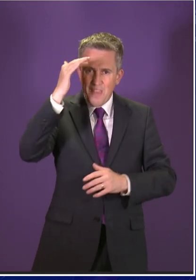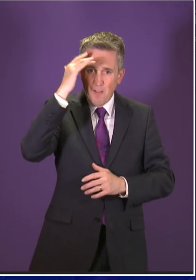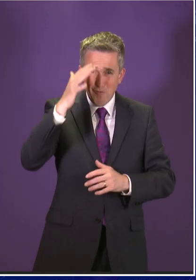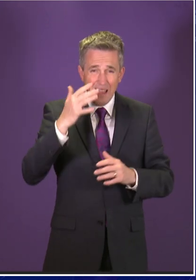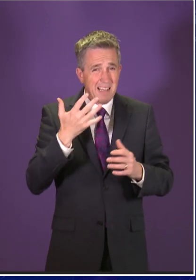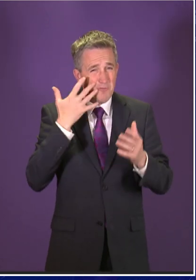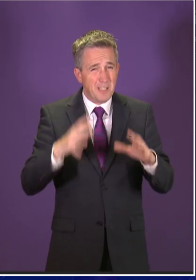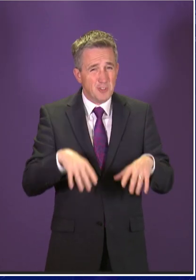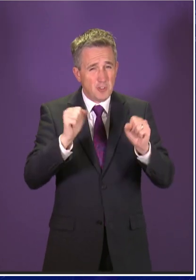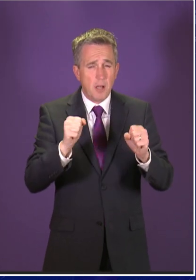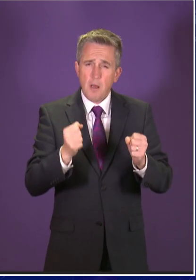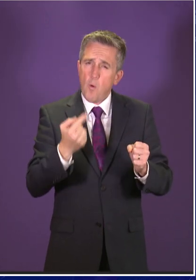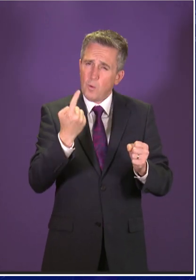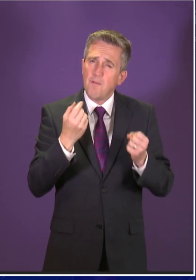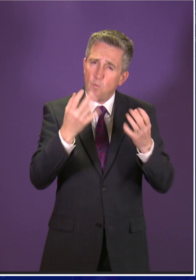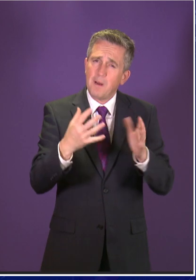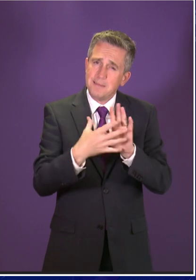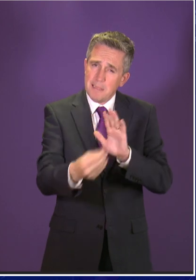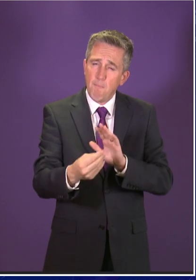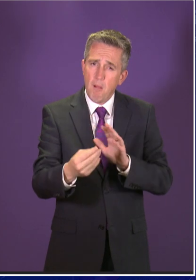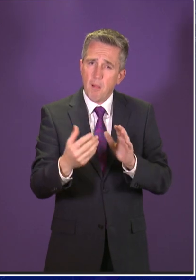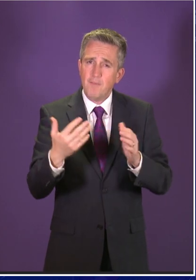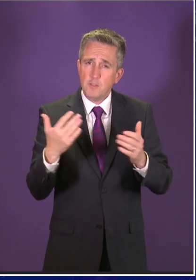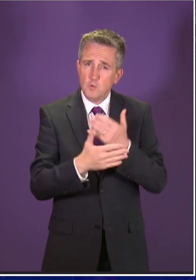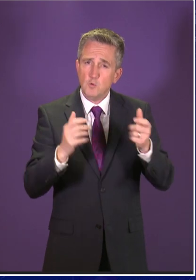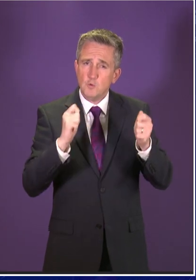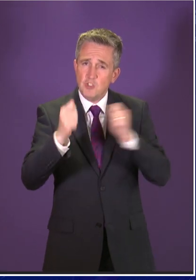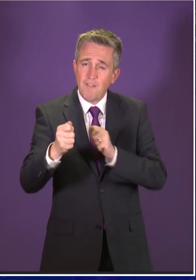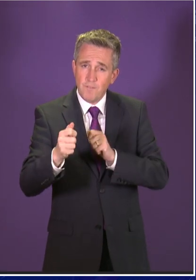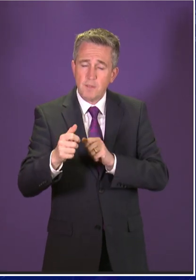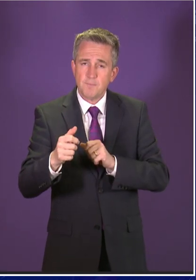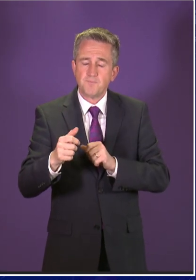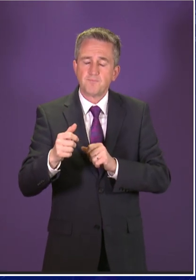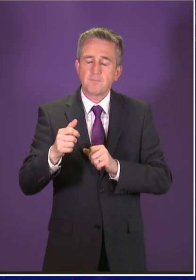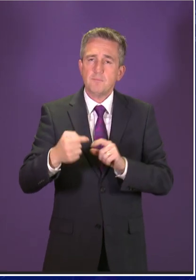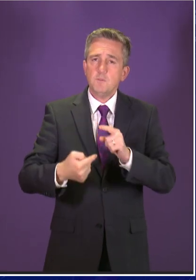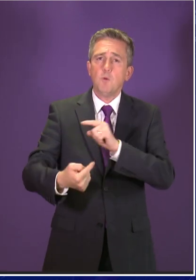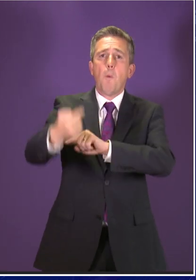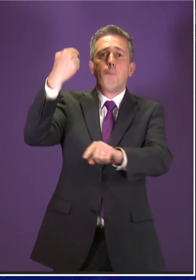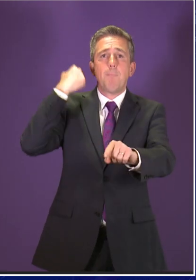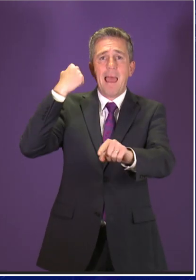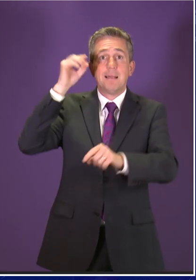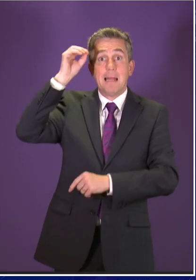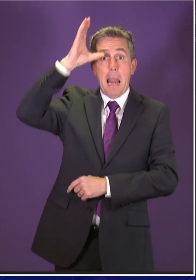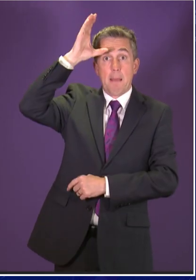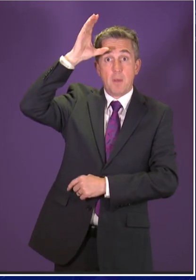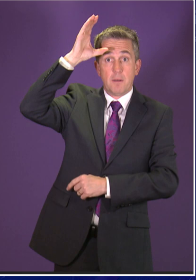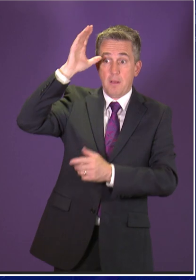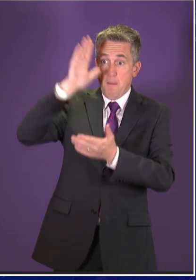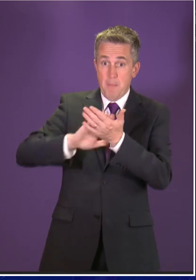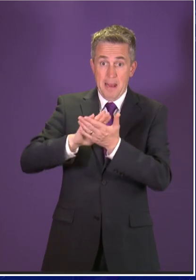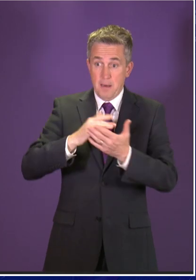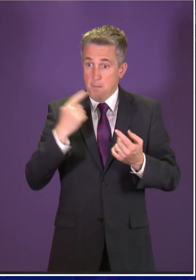in this process. But I thought I would just give you one example of the nature of this shift. So we said that the nature of the Enlightenment was about distributing power more widely than